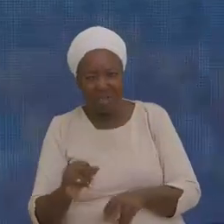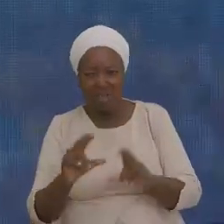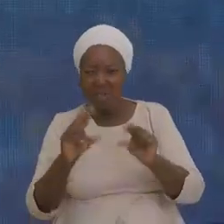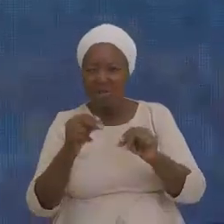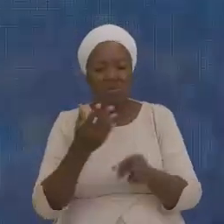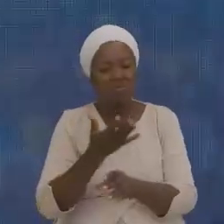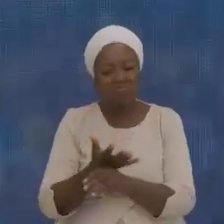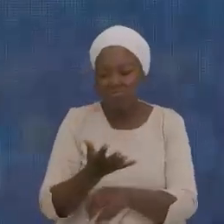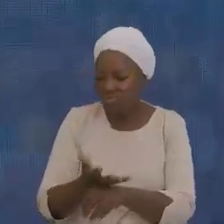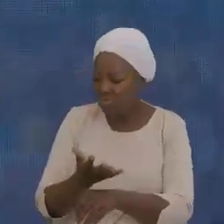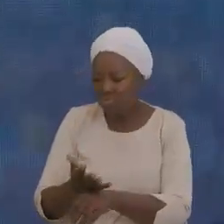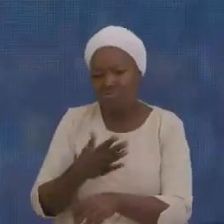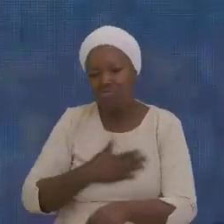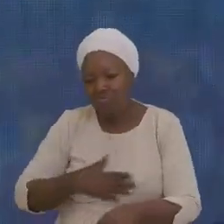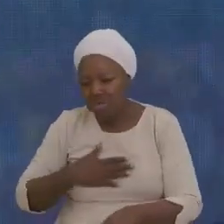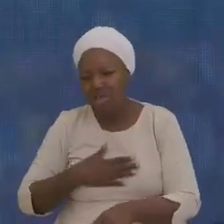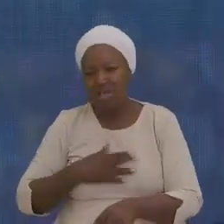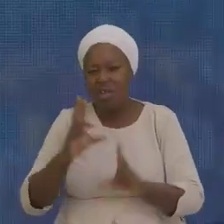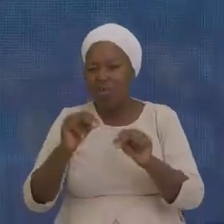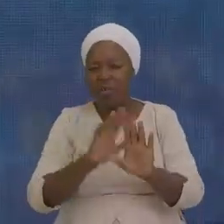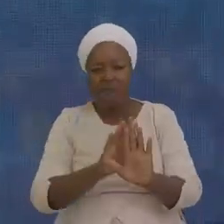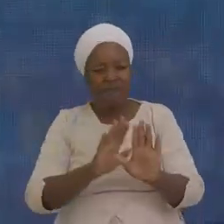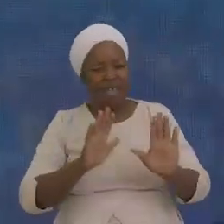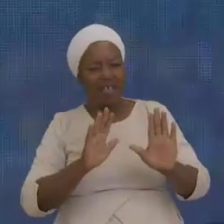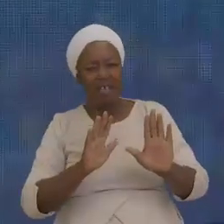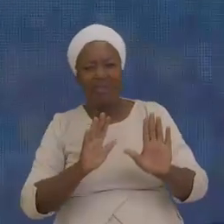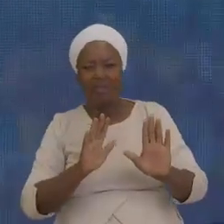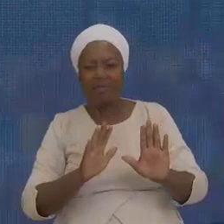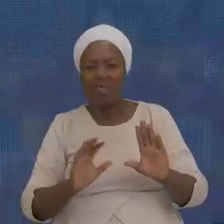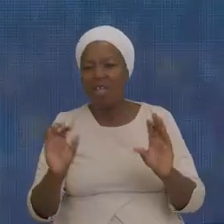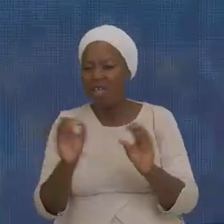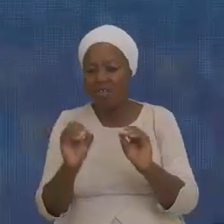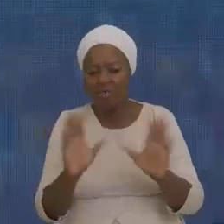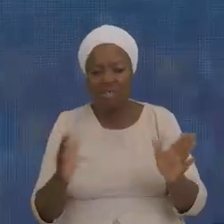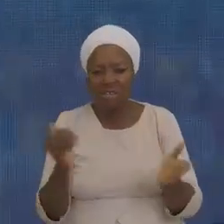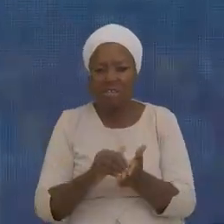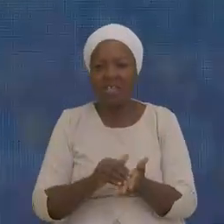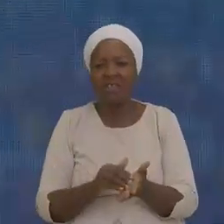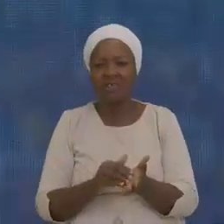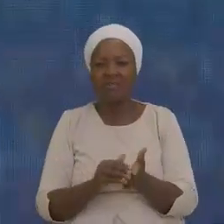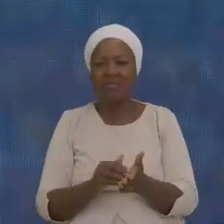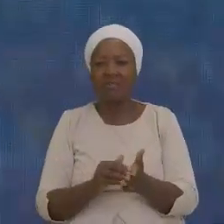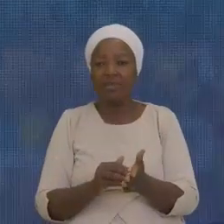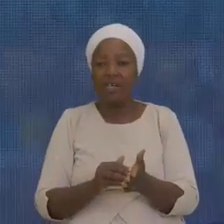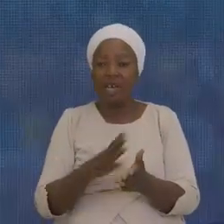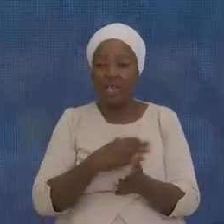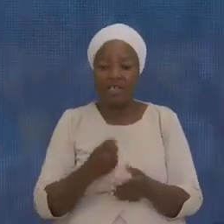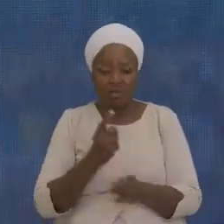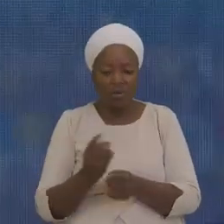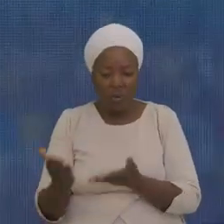pleading. No fear. Nothing else. And stretch her